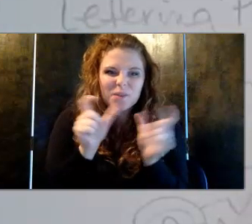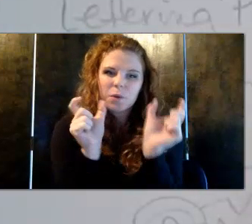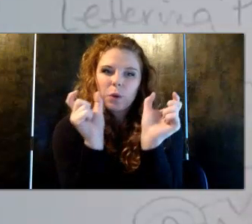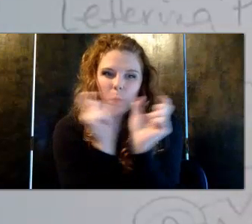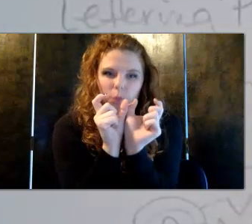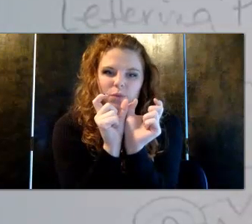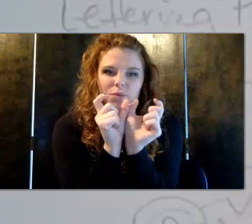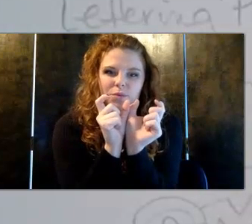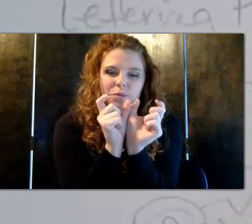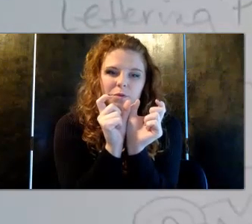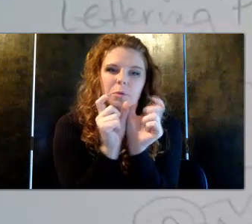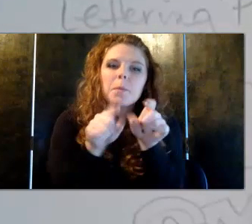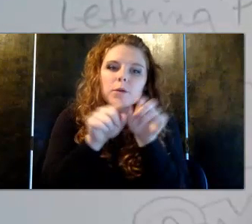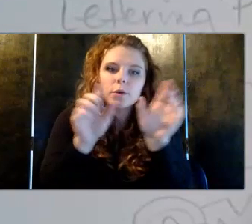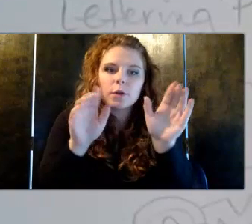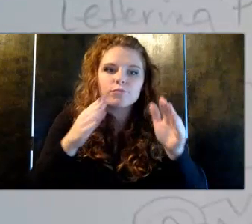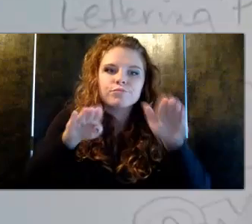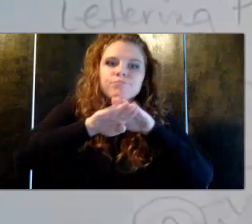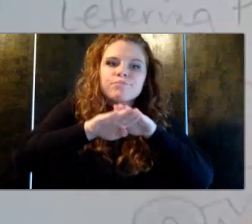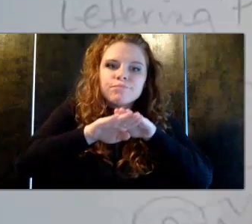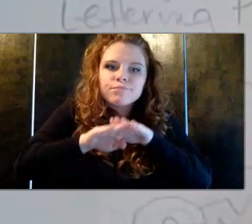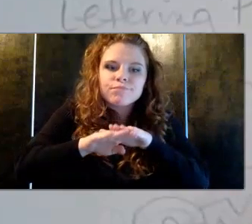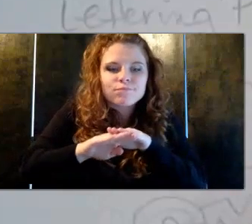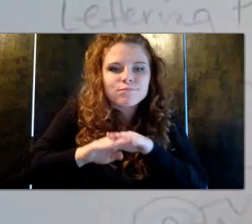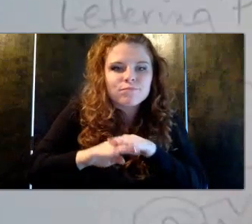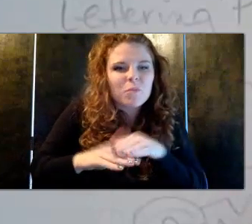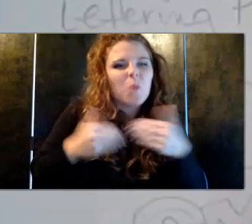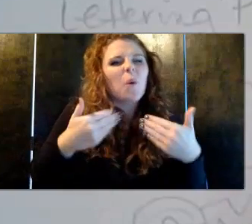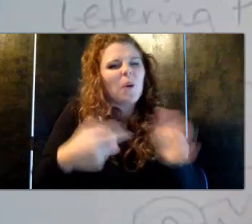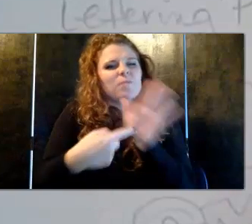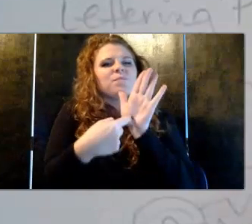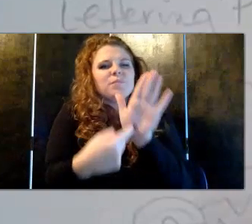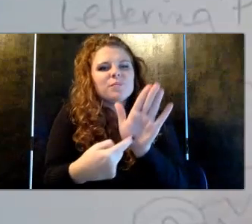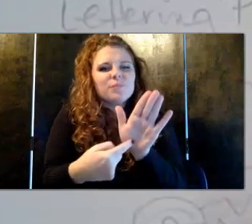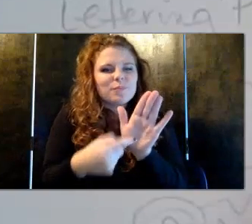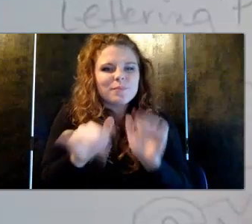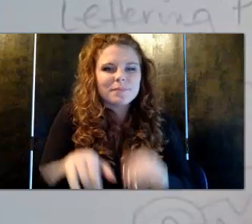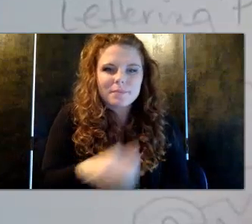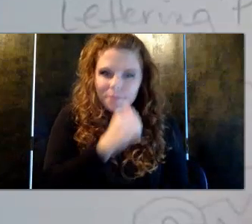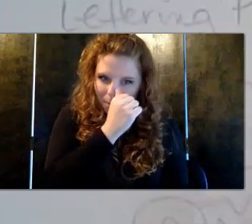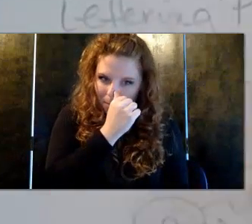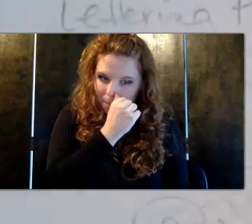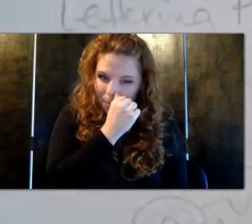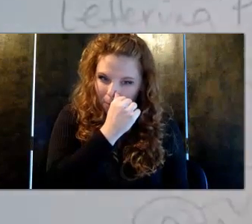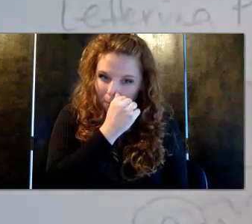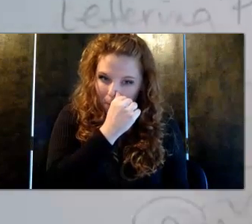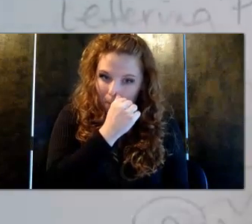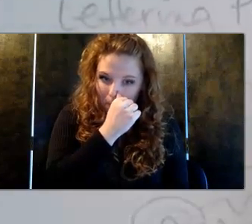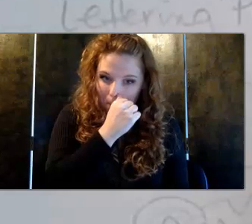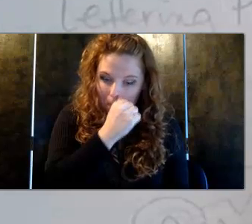together like this and overlapped. So I thought it might be good to go ahead and do it like that.